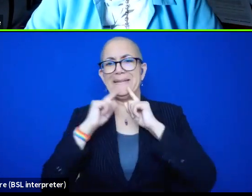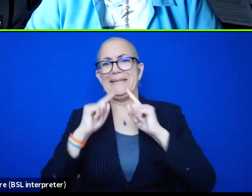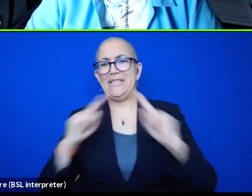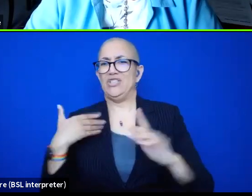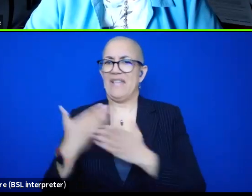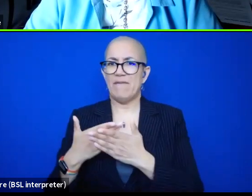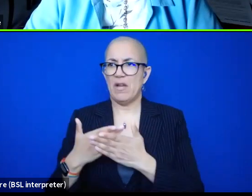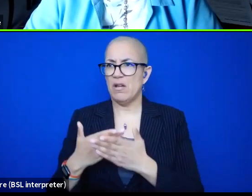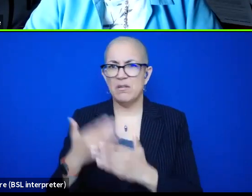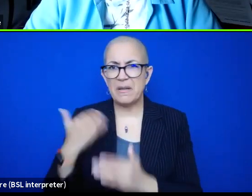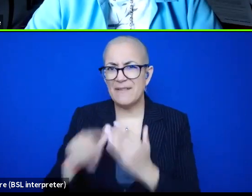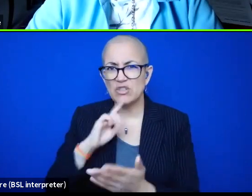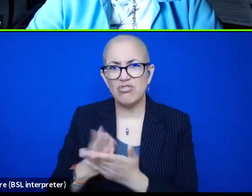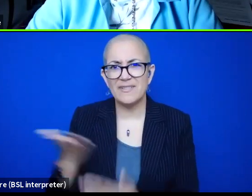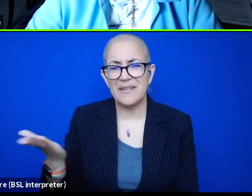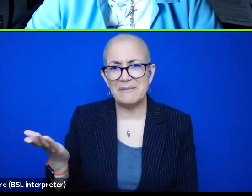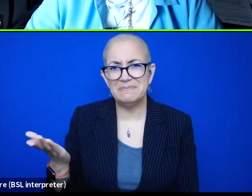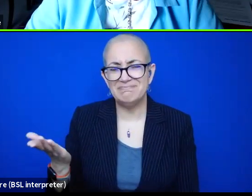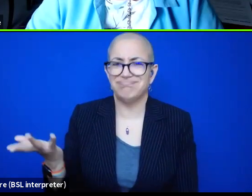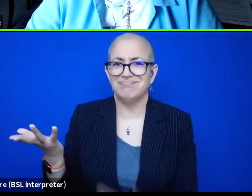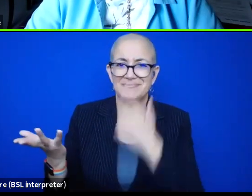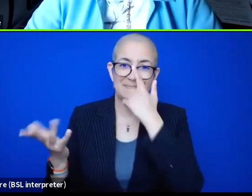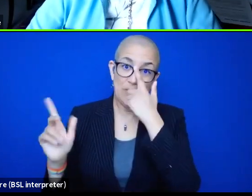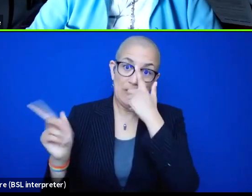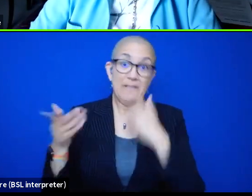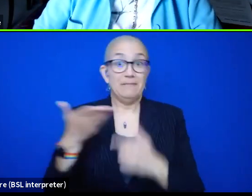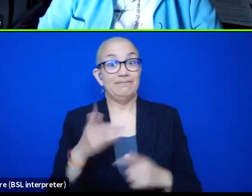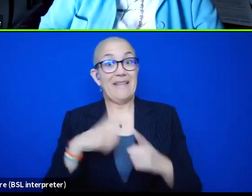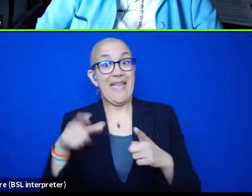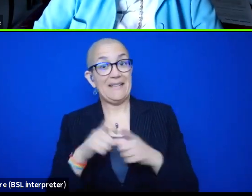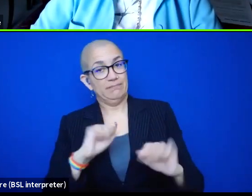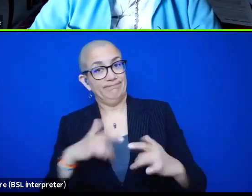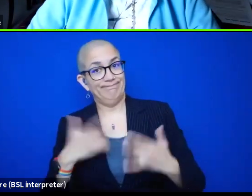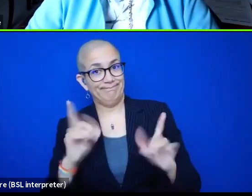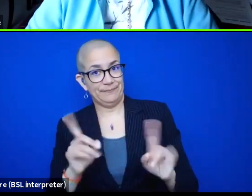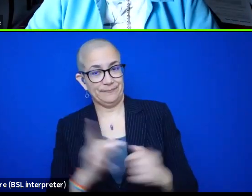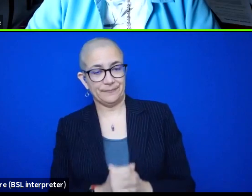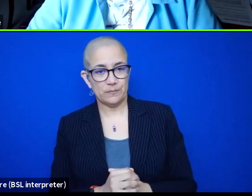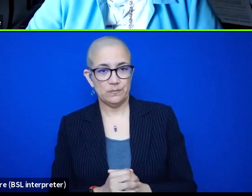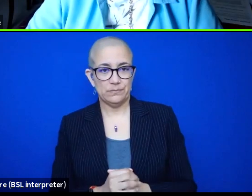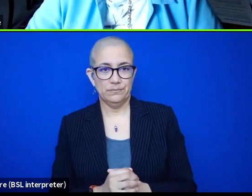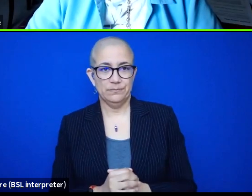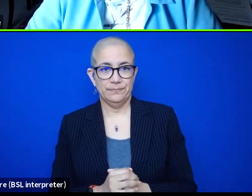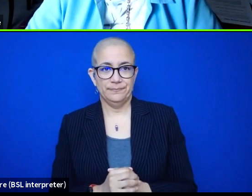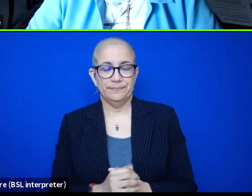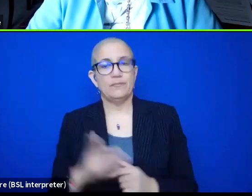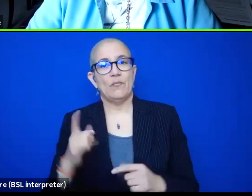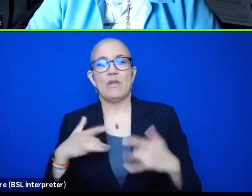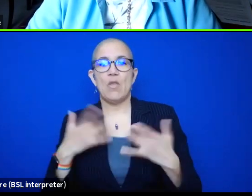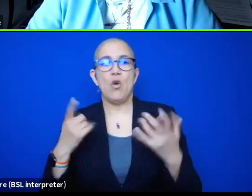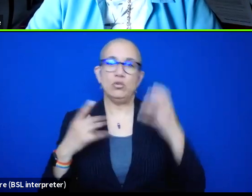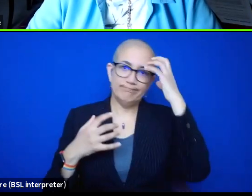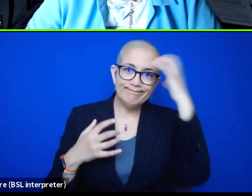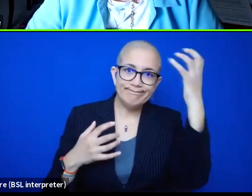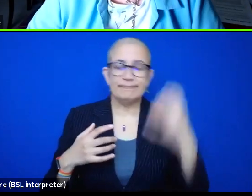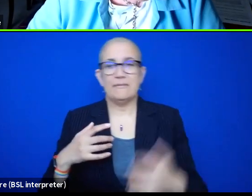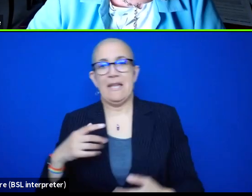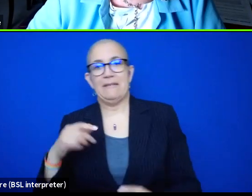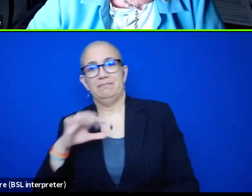actually trust them to do things. Ed, how about you? How do you feel about this divide between the disadvantaged and the private and state